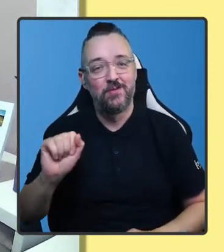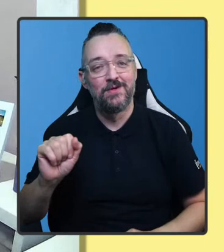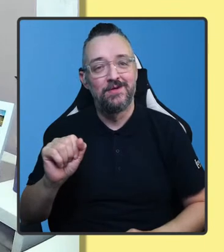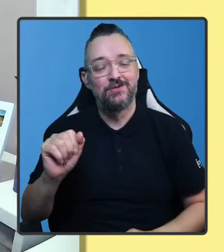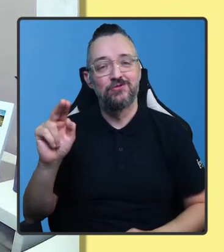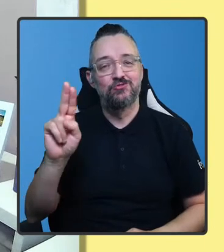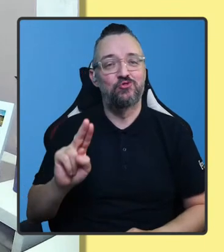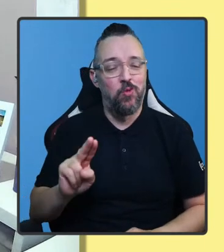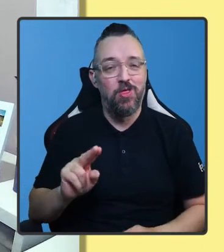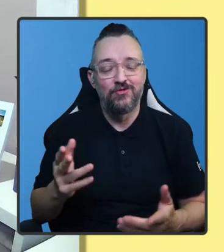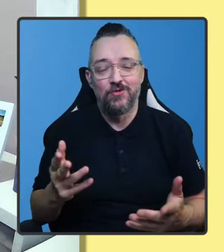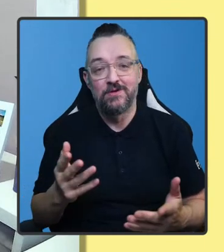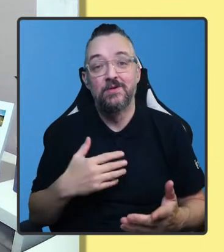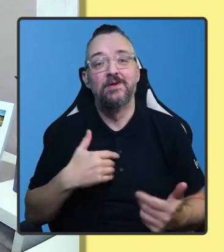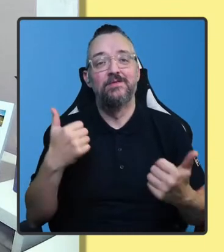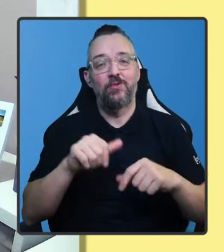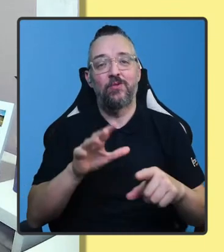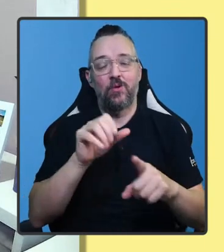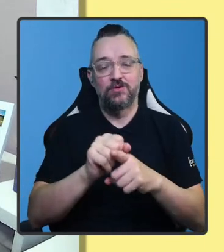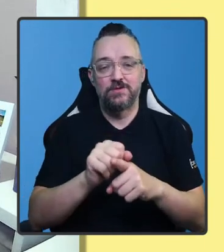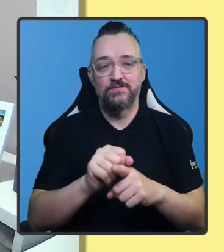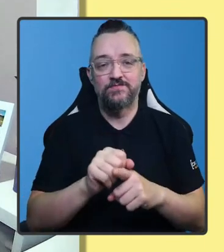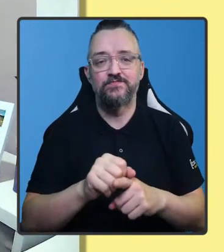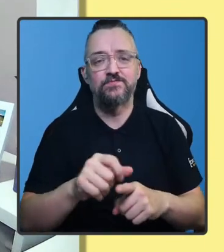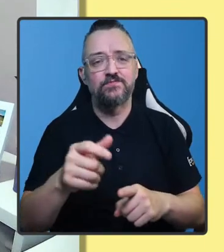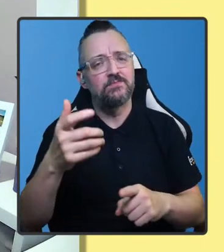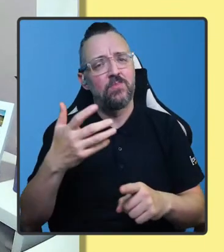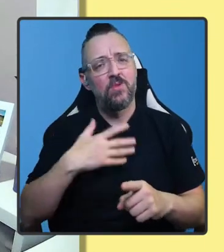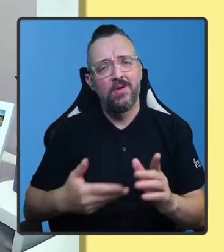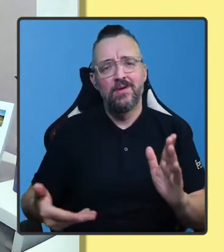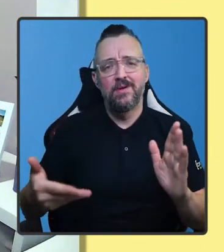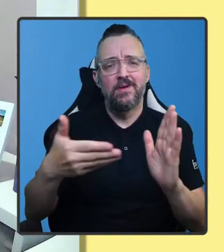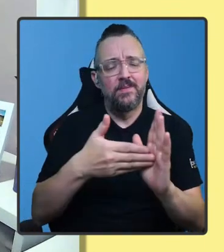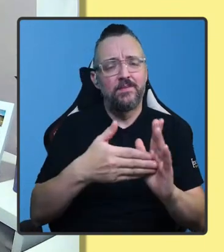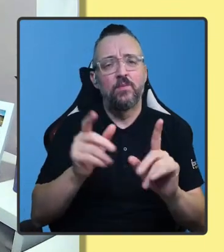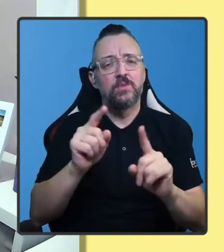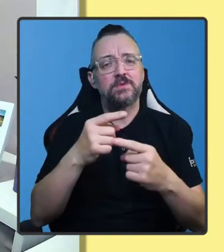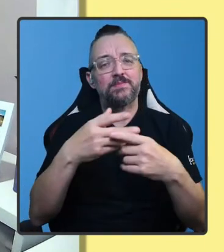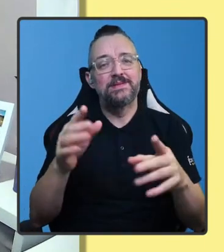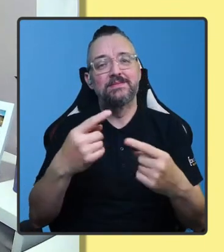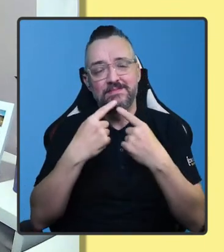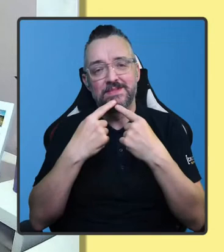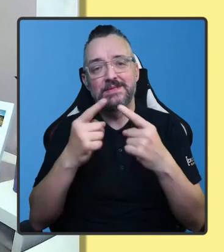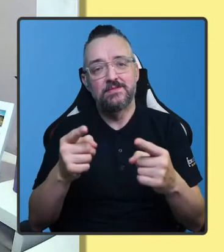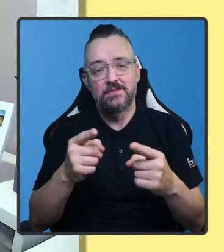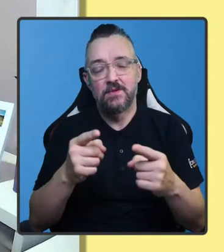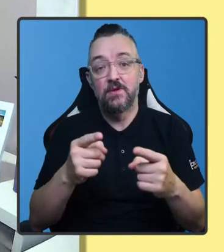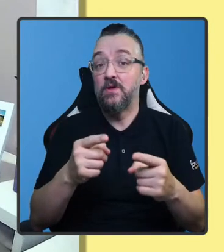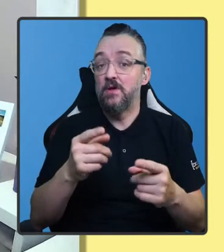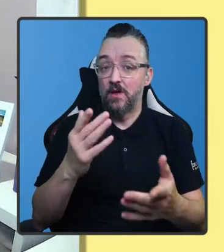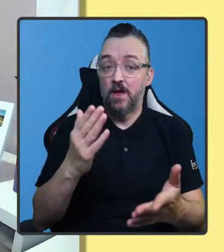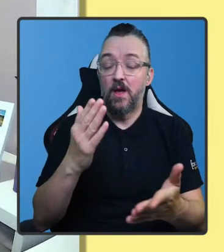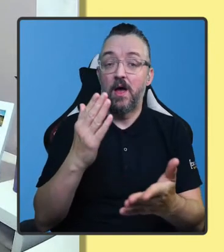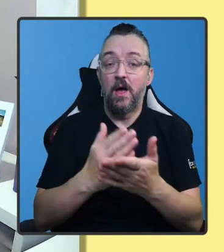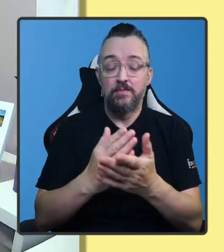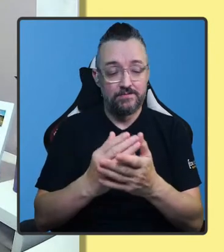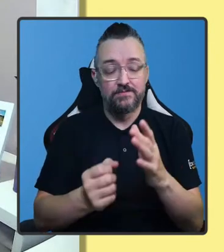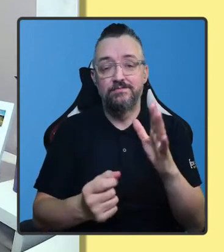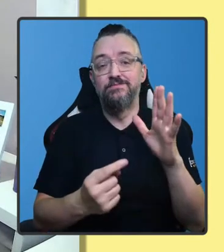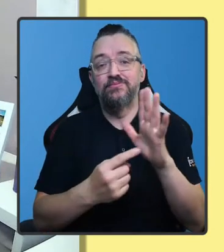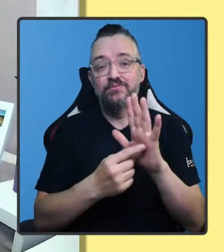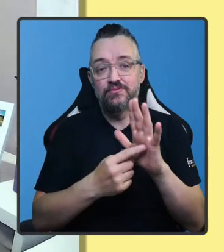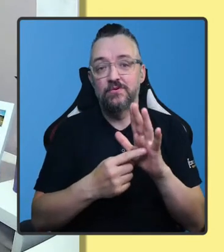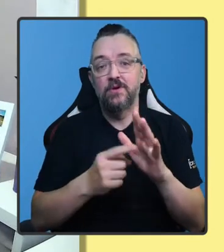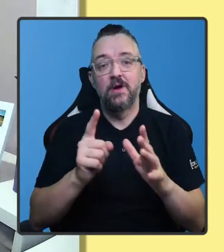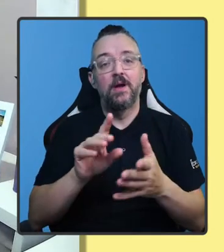it. Just to build on some of the things that have been said earlier, it absolutely is the case that there is a pay